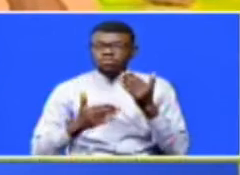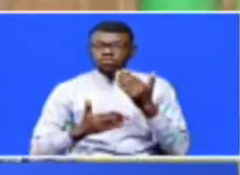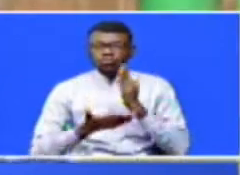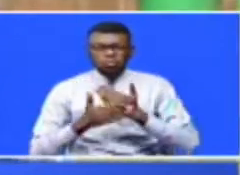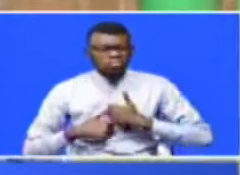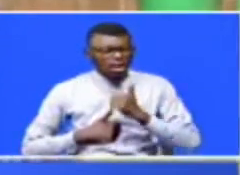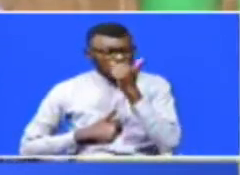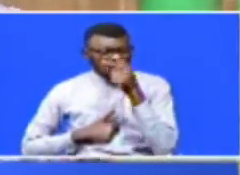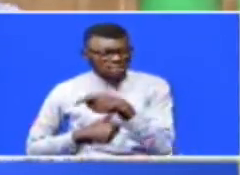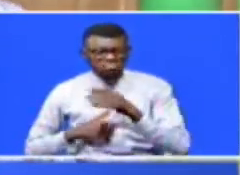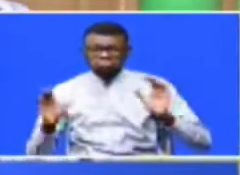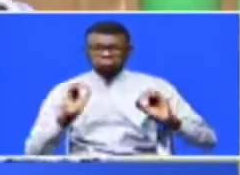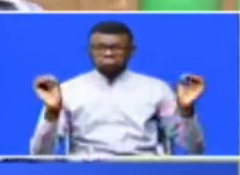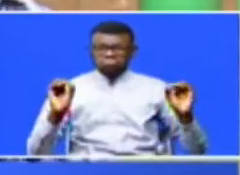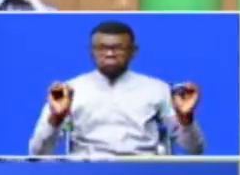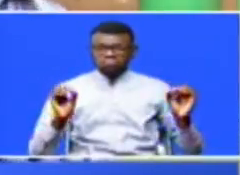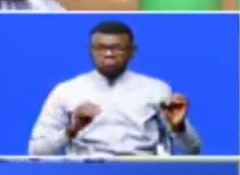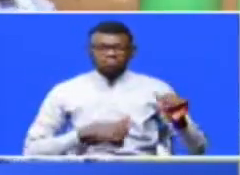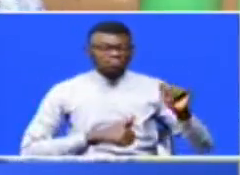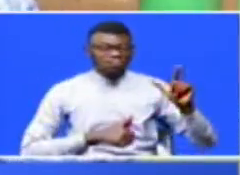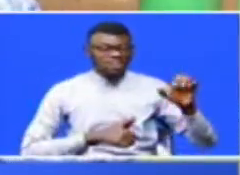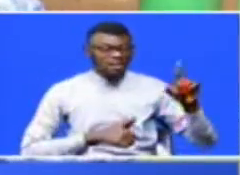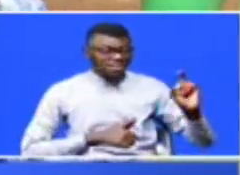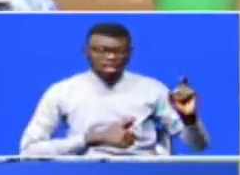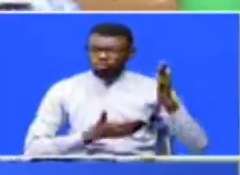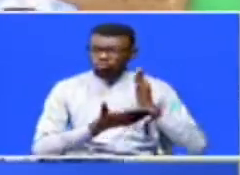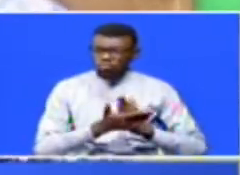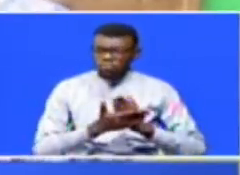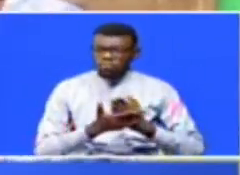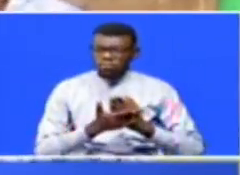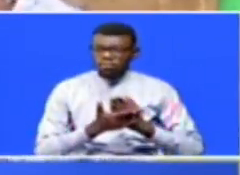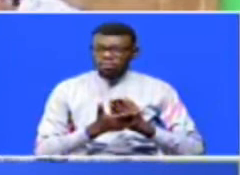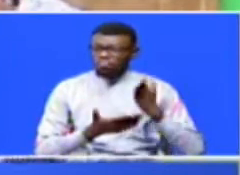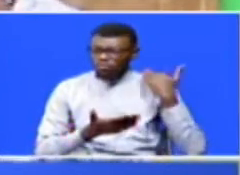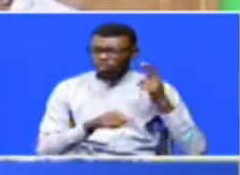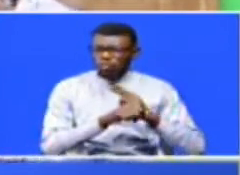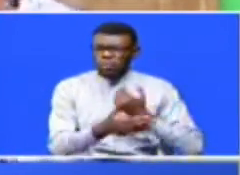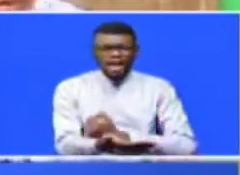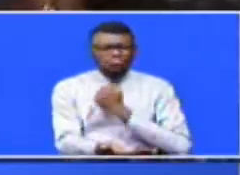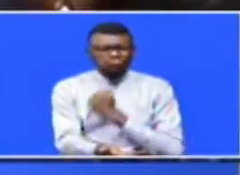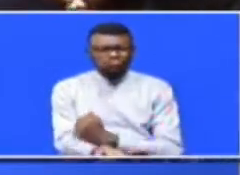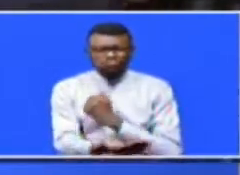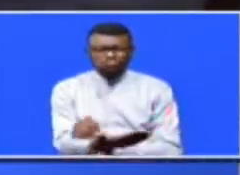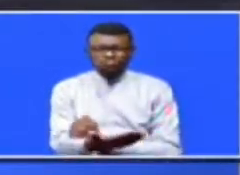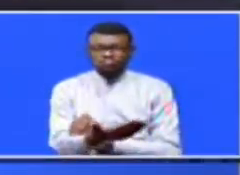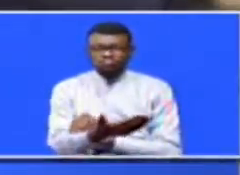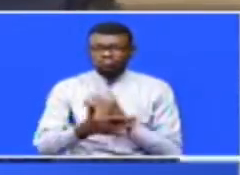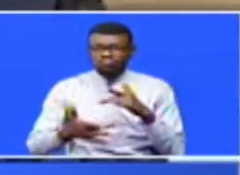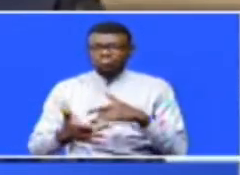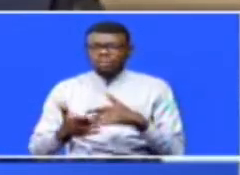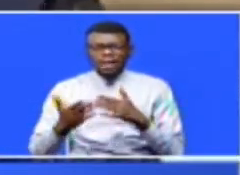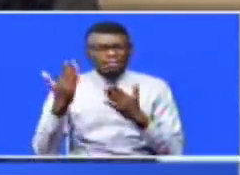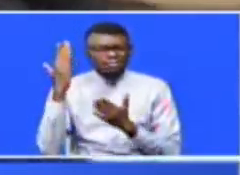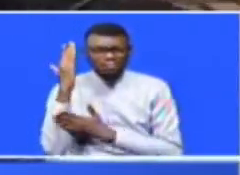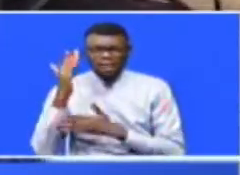go back to. For Alex, the consequence of his heroin addiction were dire. It estranged him